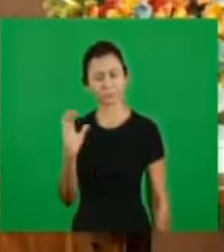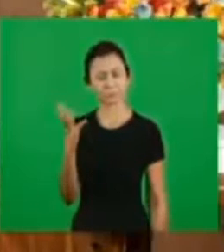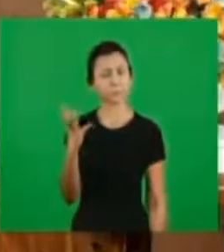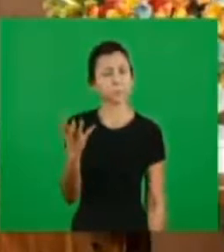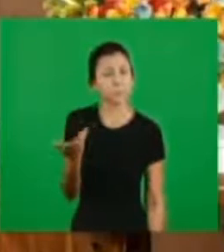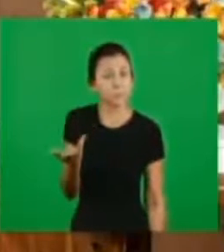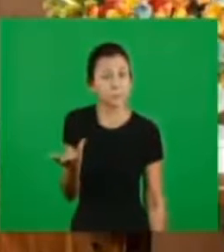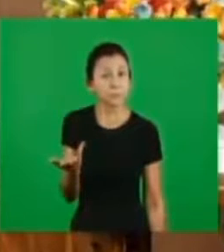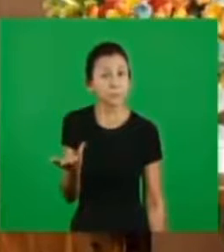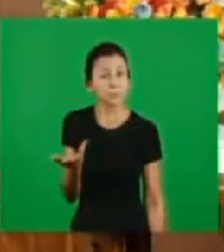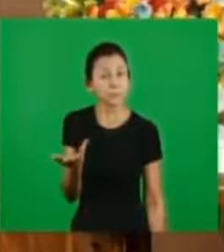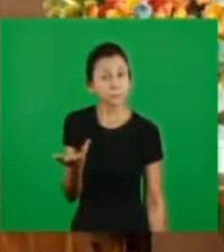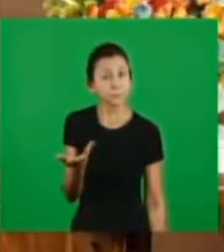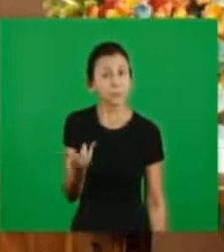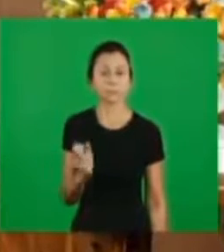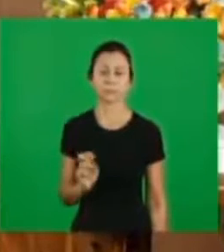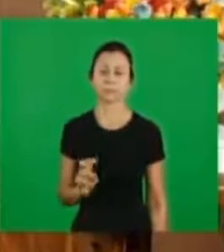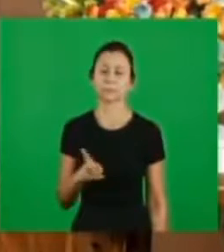in Smyrna